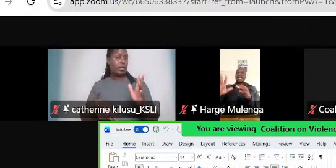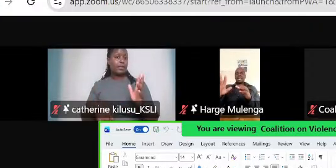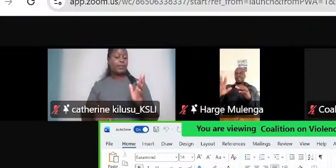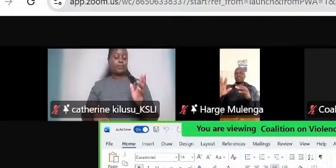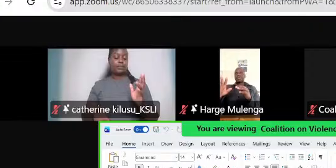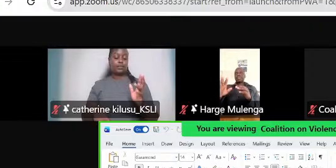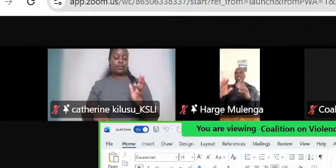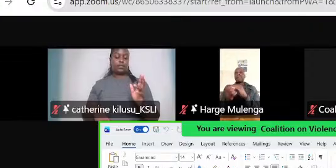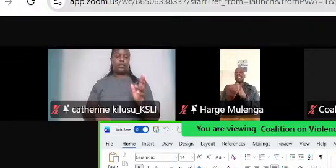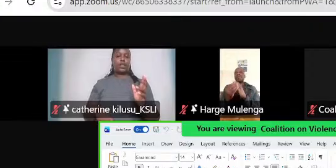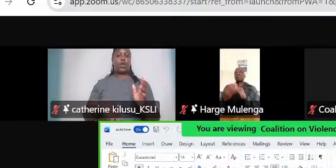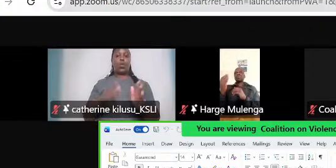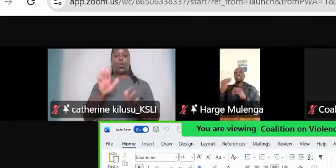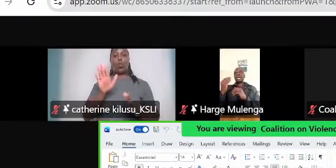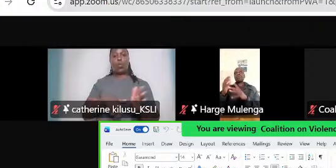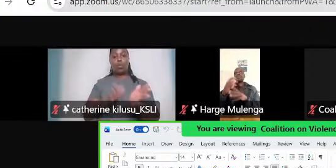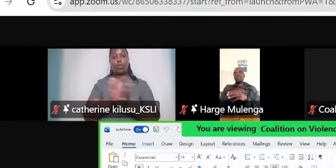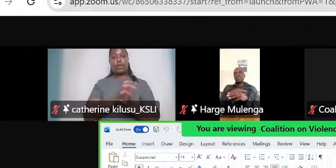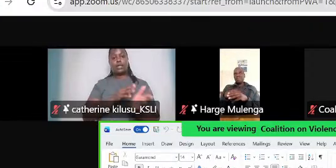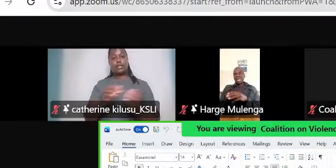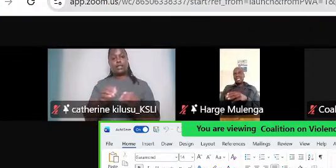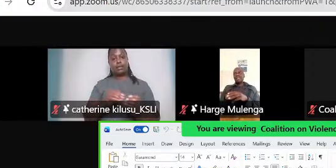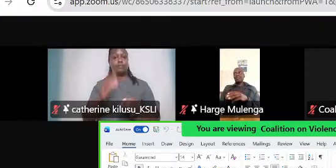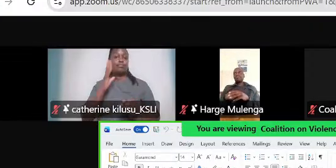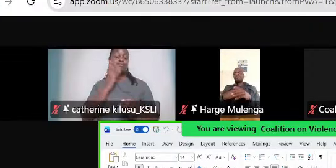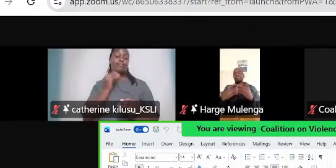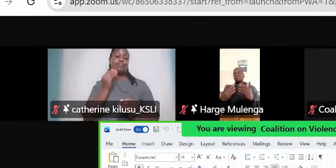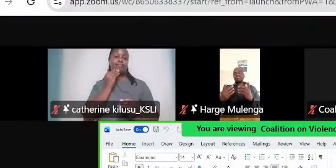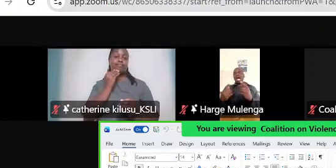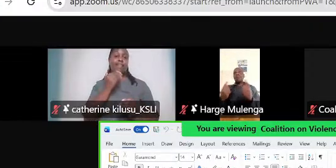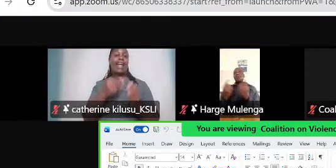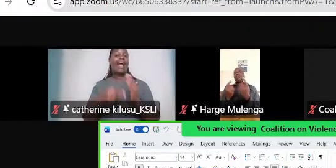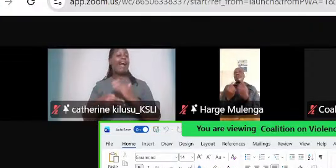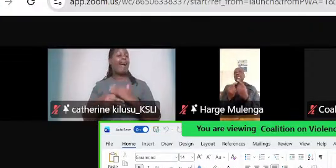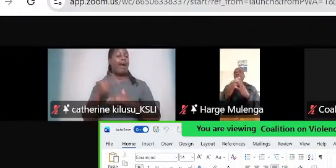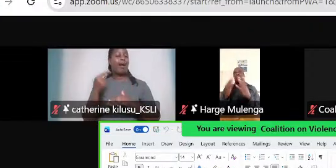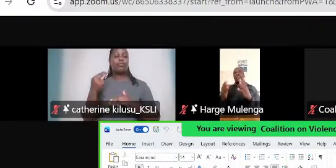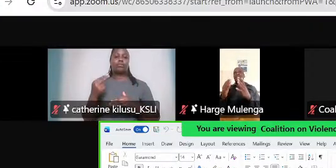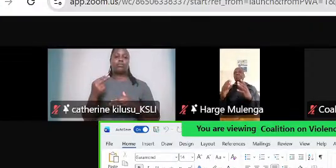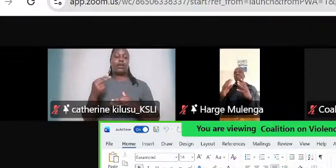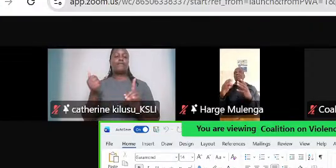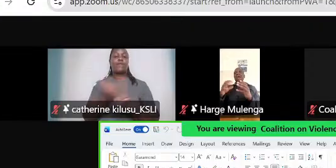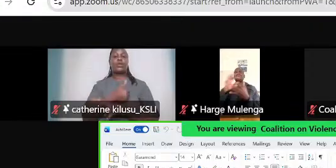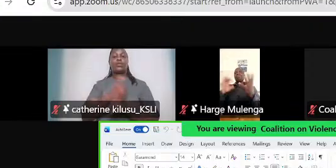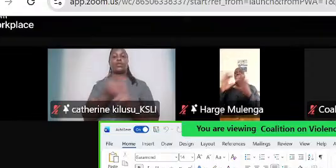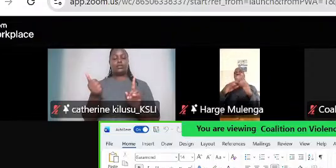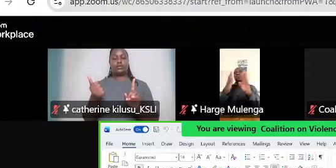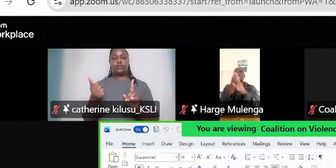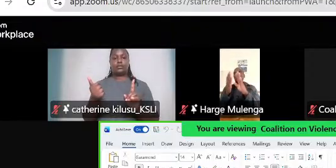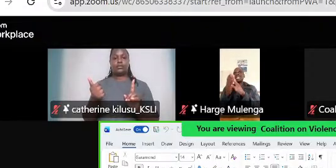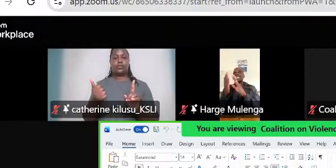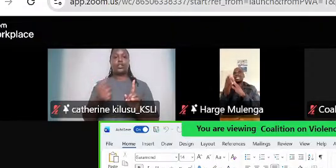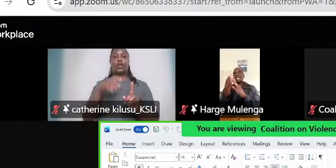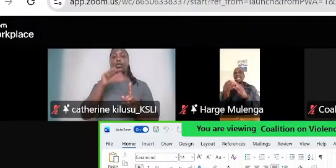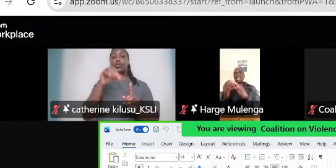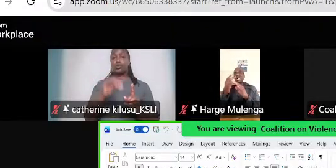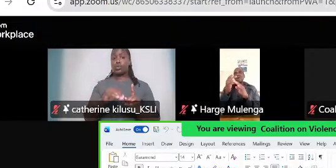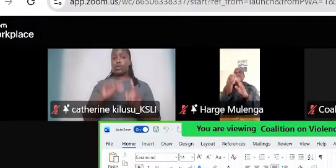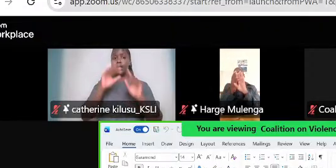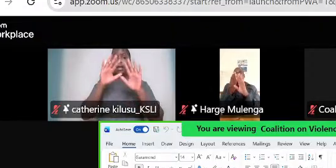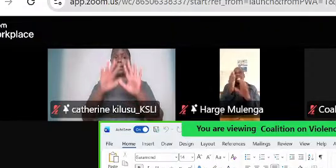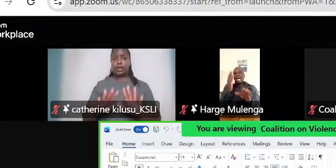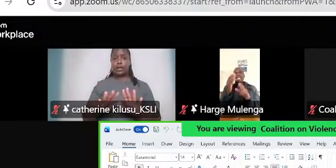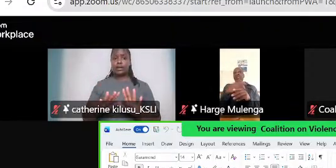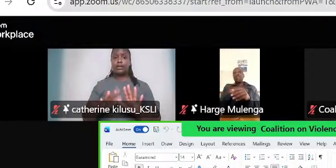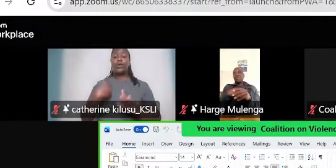women with disabilities face disproportionately higher rates of violence than women without disabilities. And so it's important to